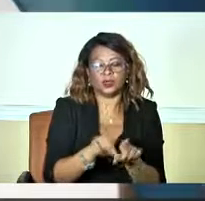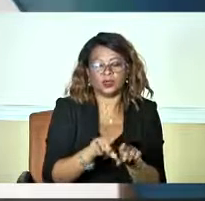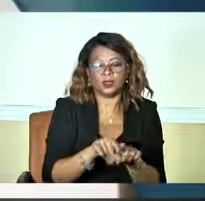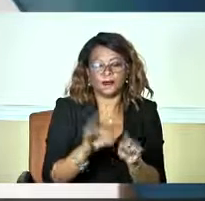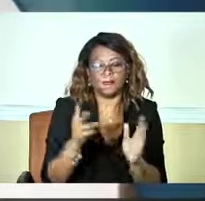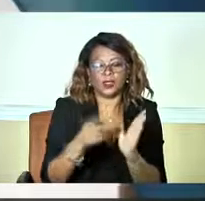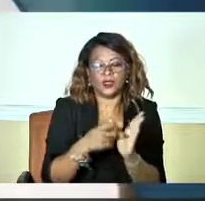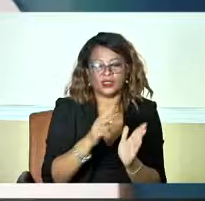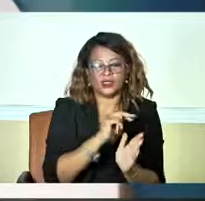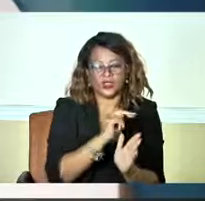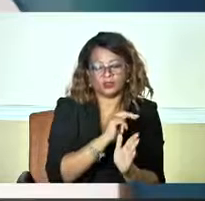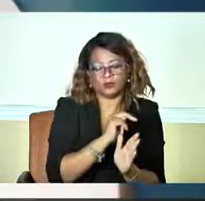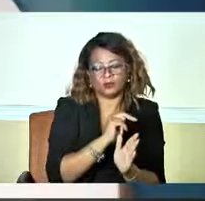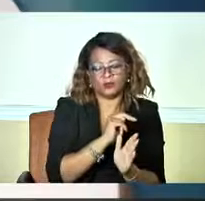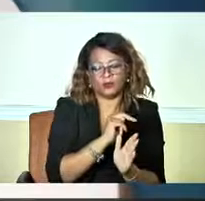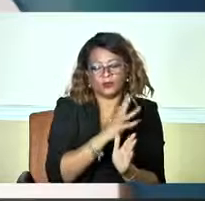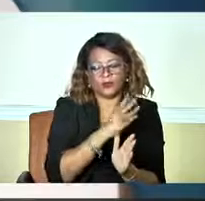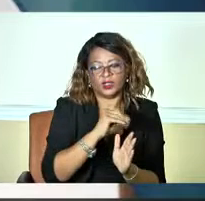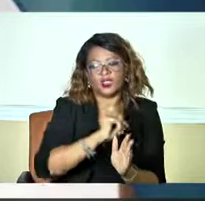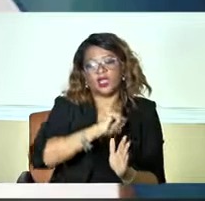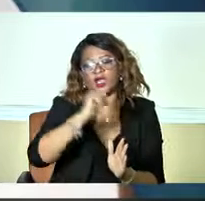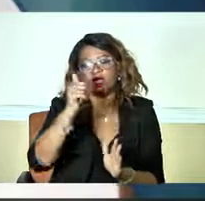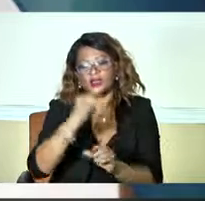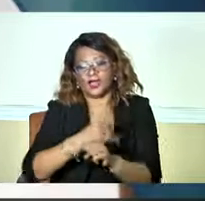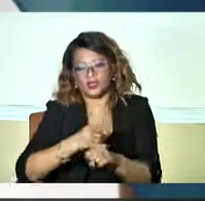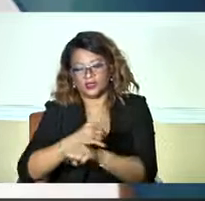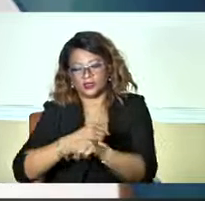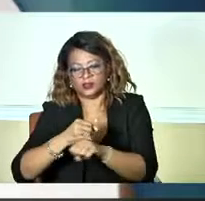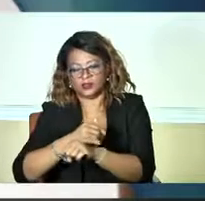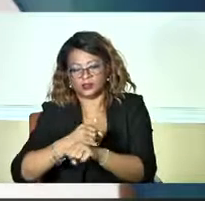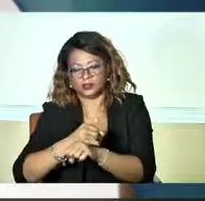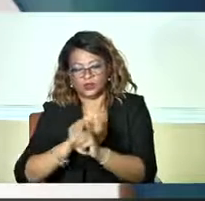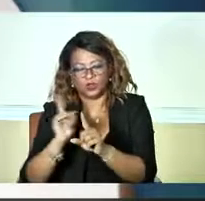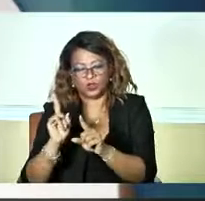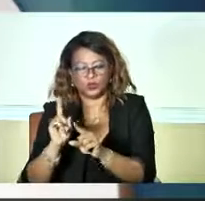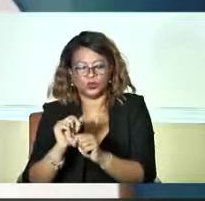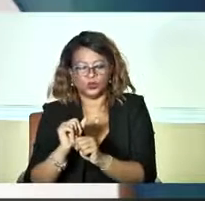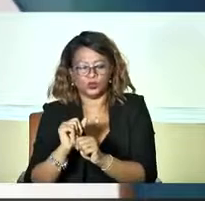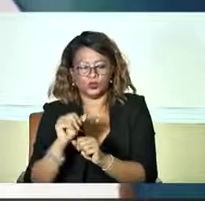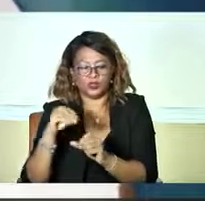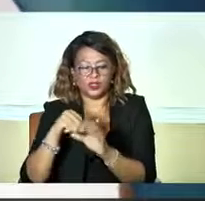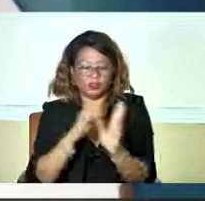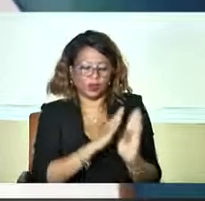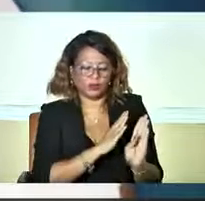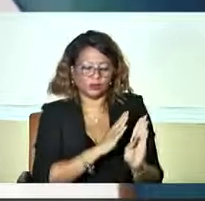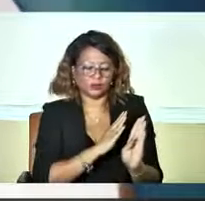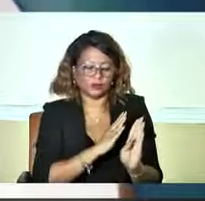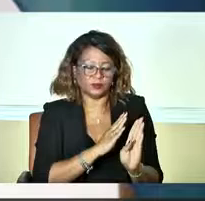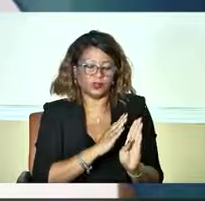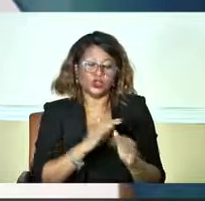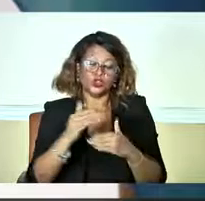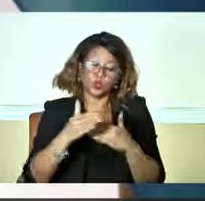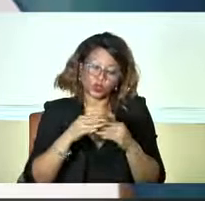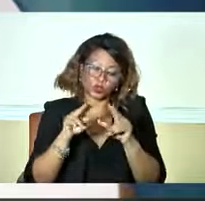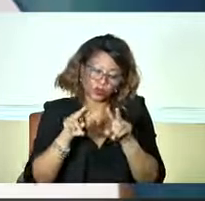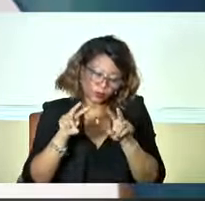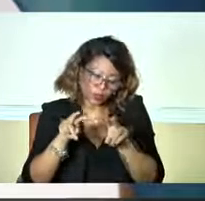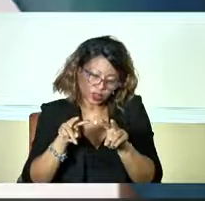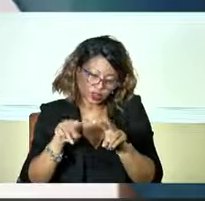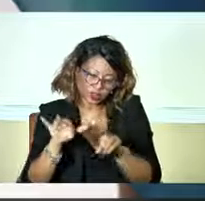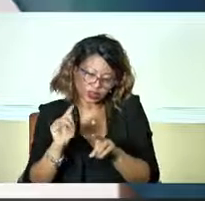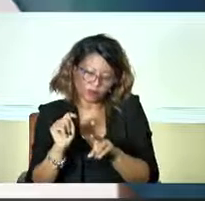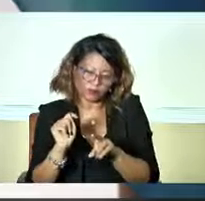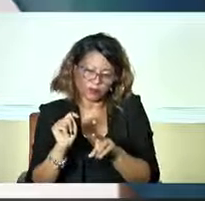to Nassau and come back to the other islands that they go to as well in the Bahamas. So we are closely monitoring that